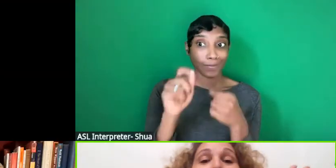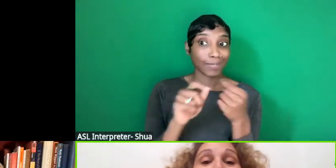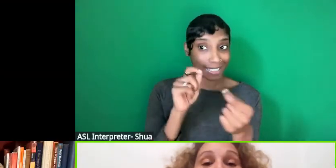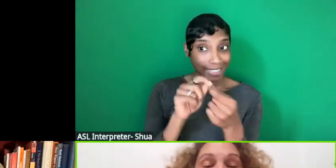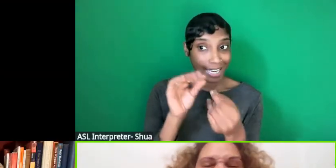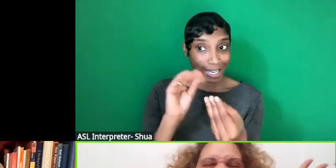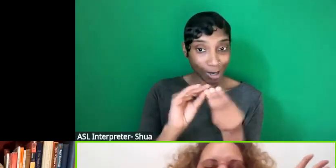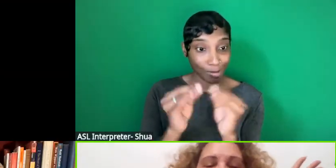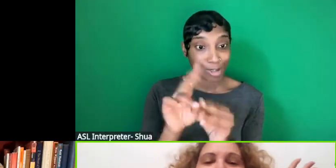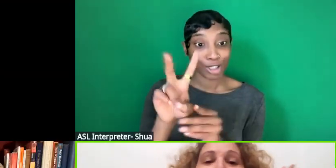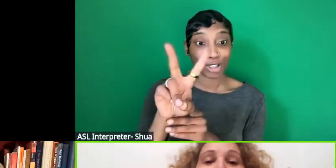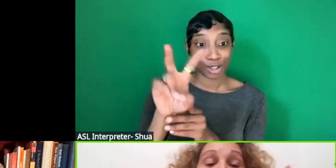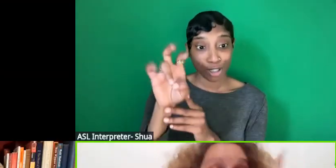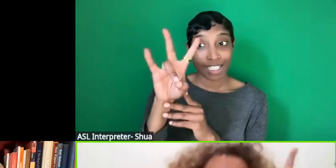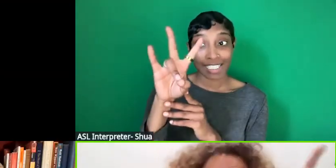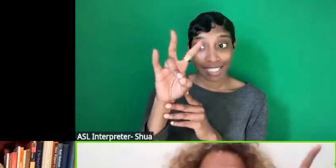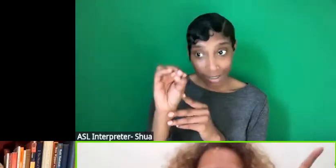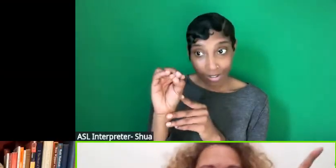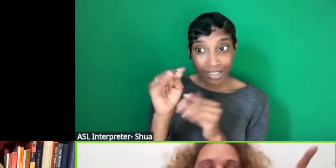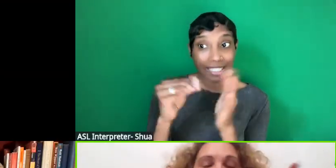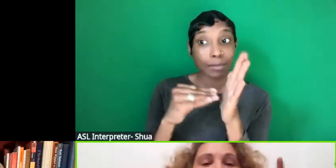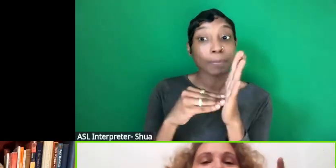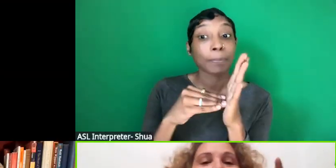their website,